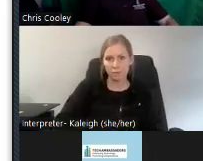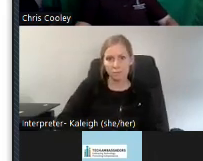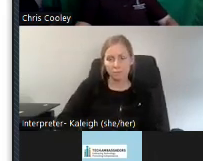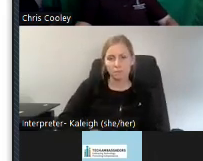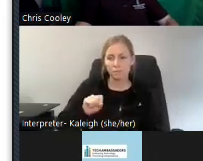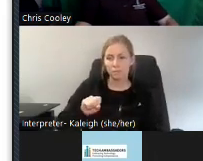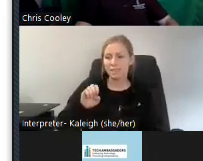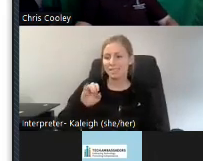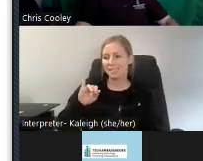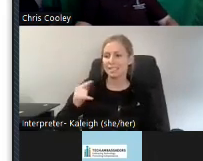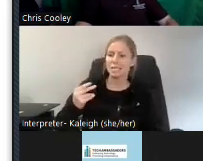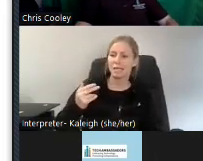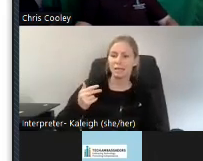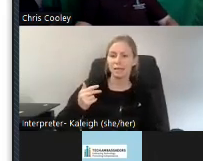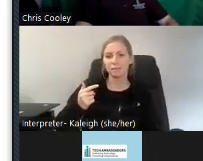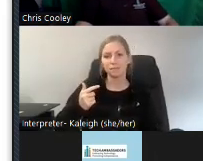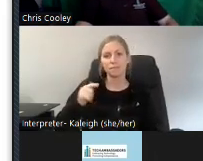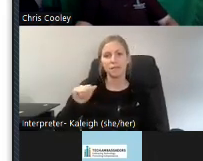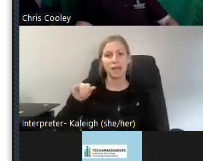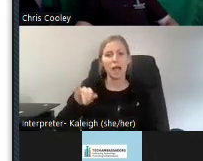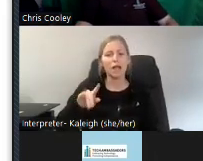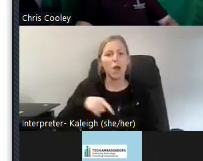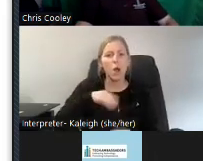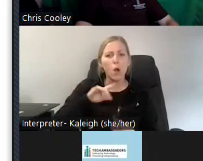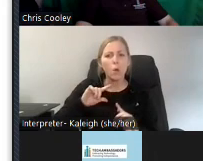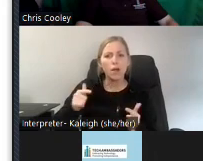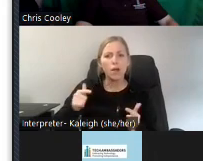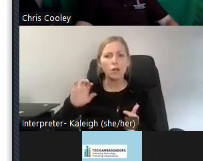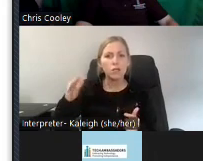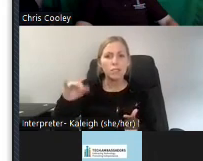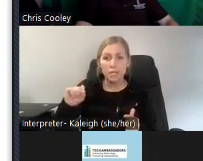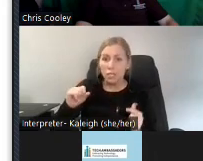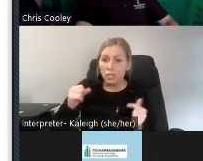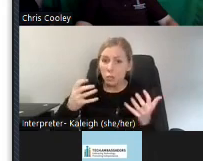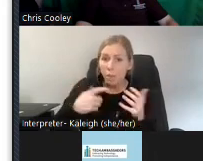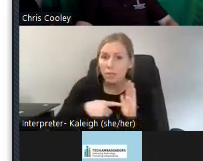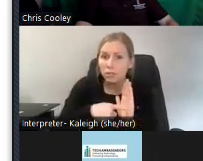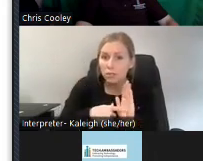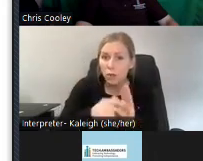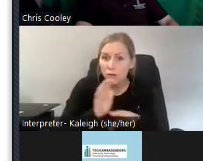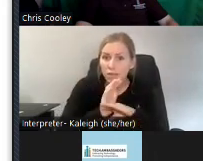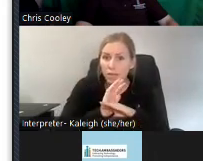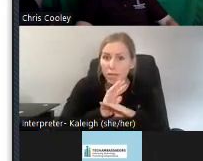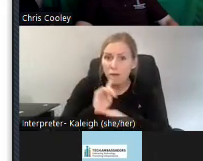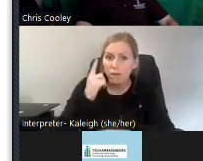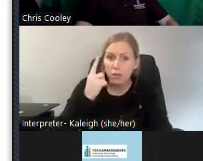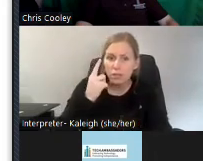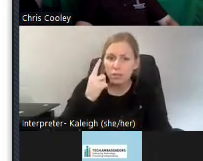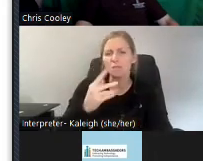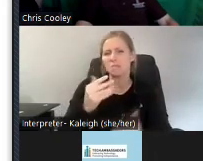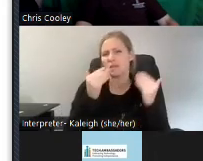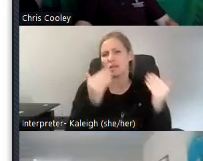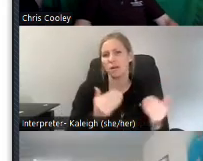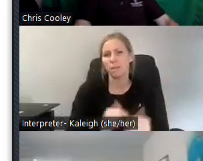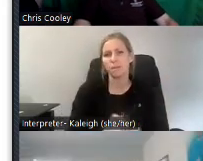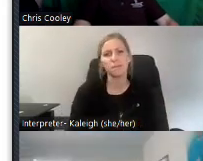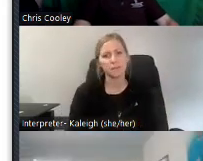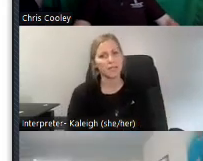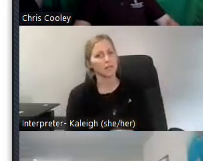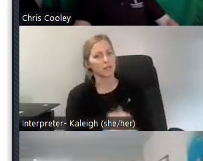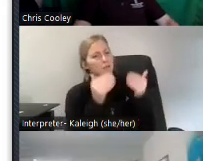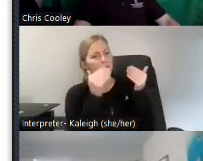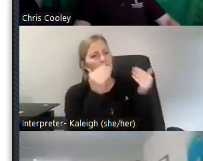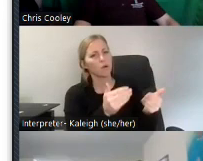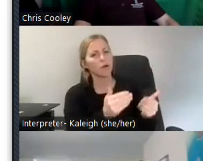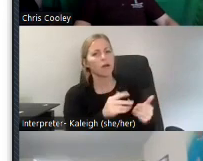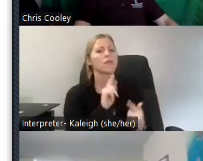Take it away, Chris. Oh, you know what? Did you want me to show this video first? Let's do that. Let's do that. Then I can